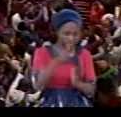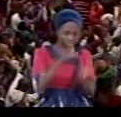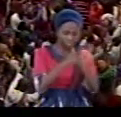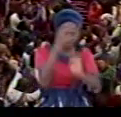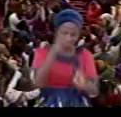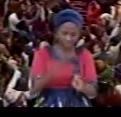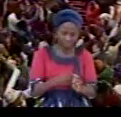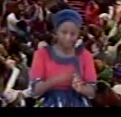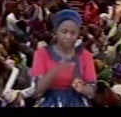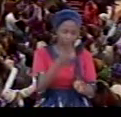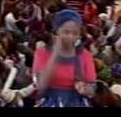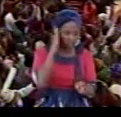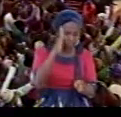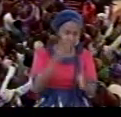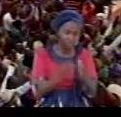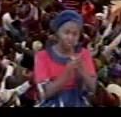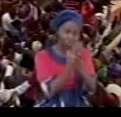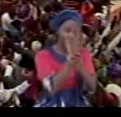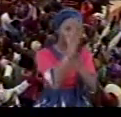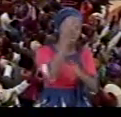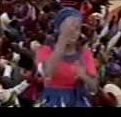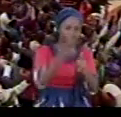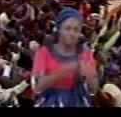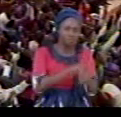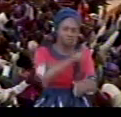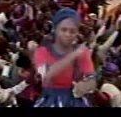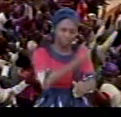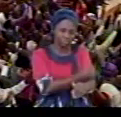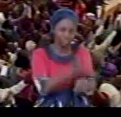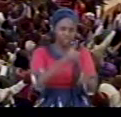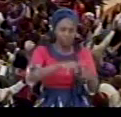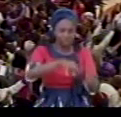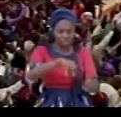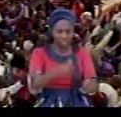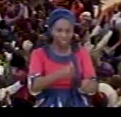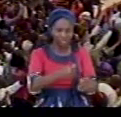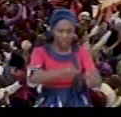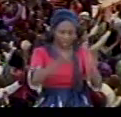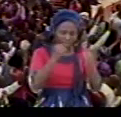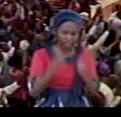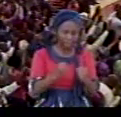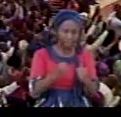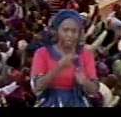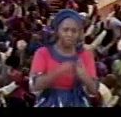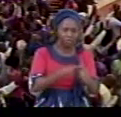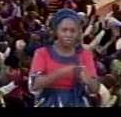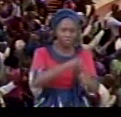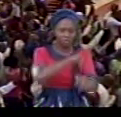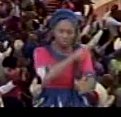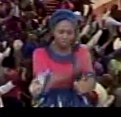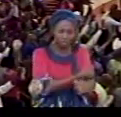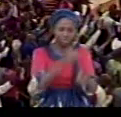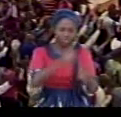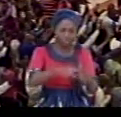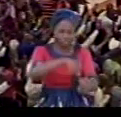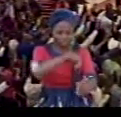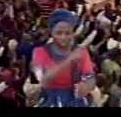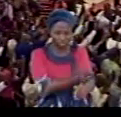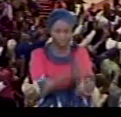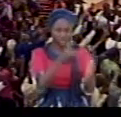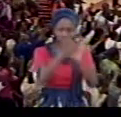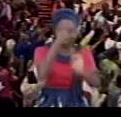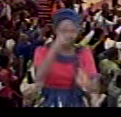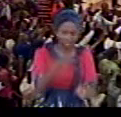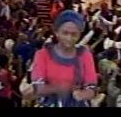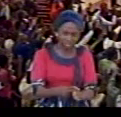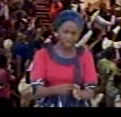go from strength to strength, from power to power, from authority to authority.